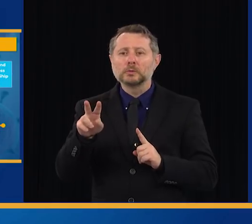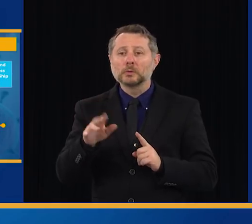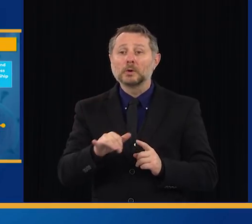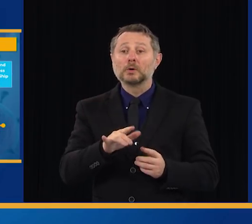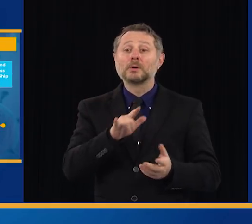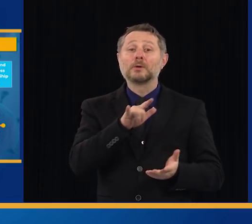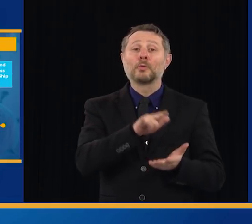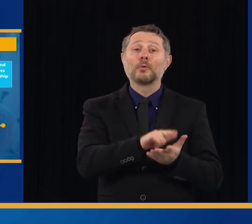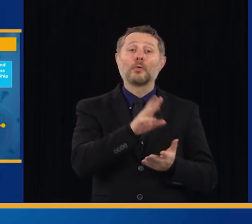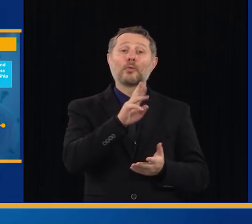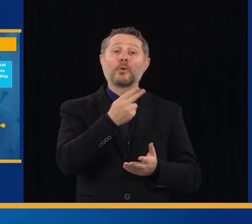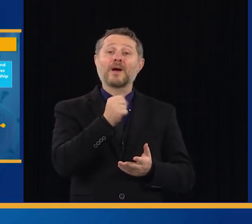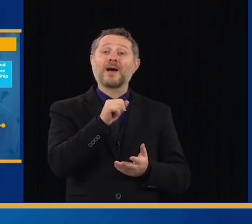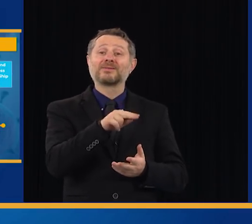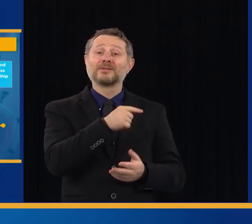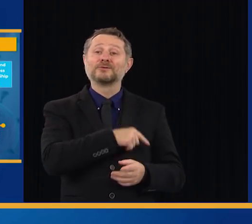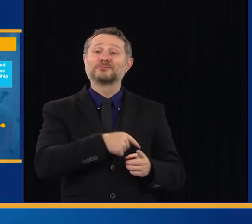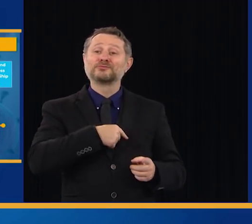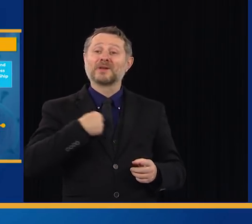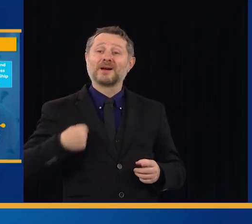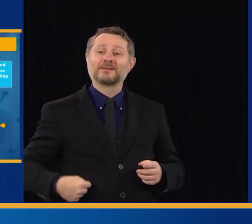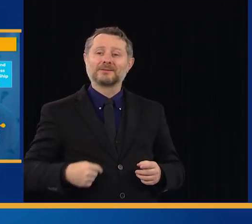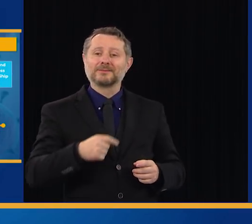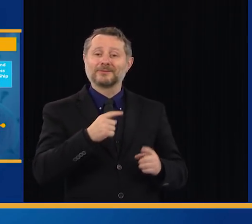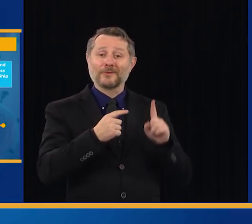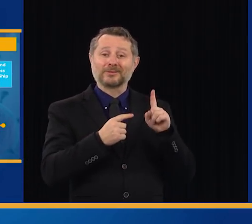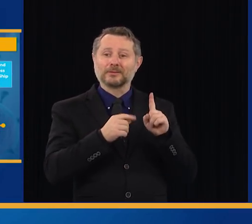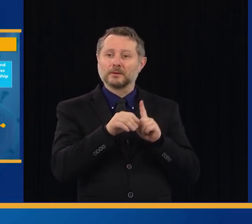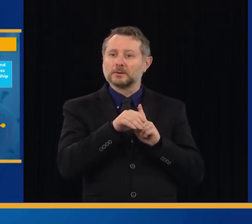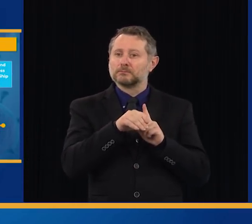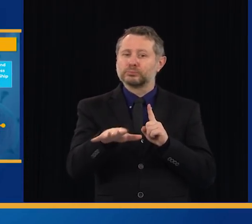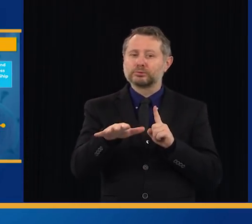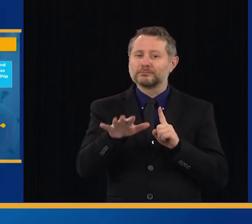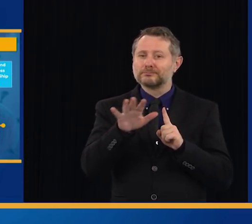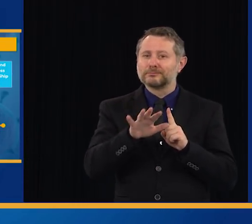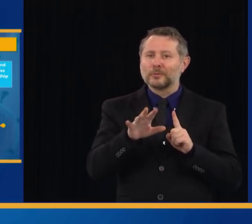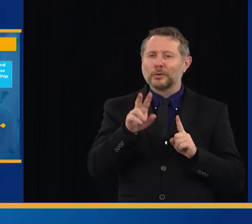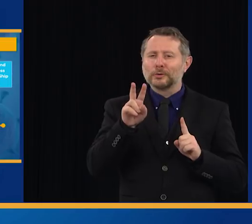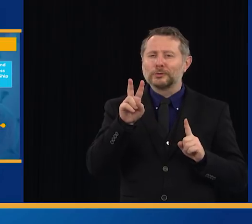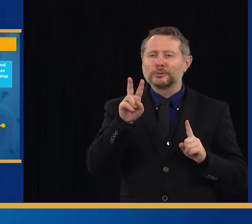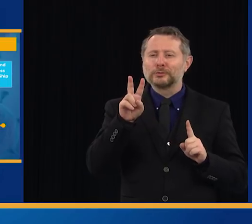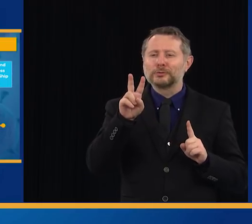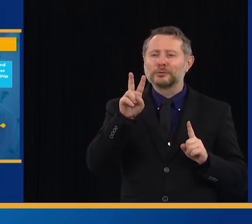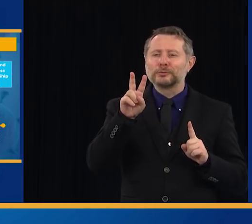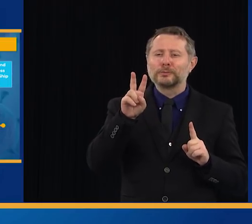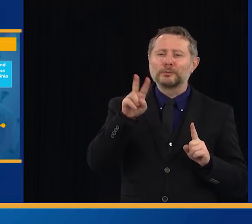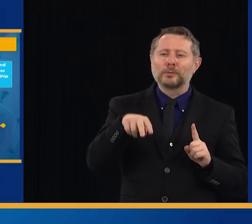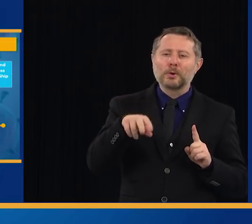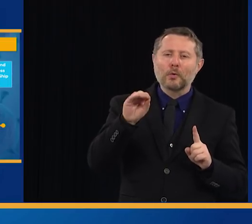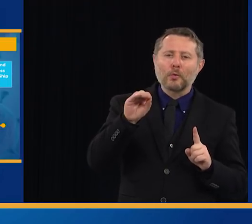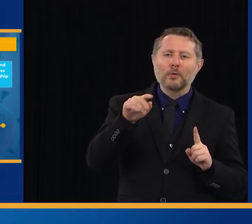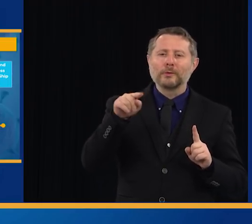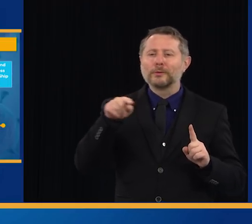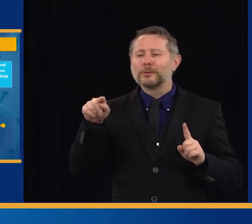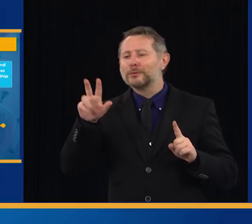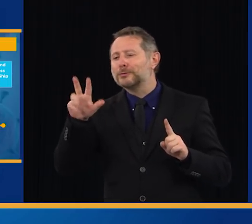people. The 1918 pandemic, one person was infecting 1.5 to